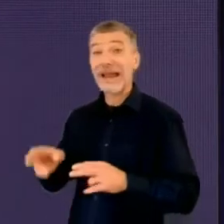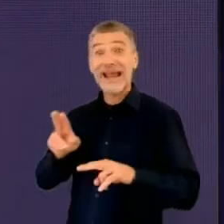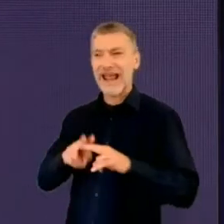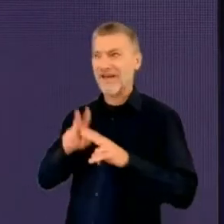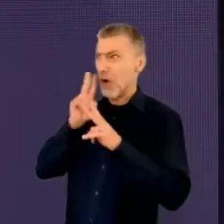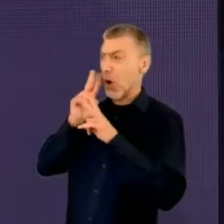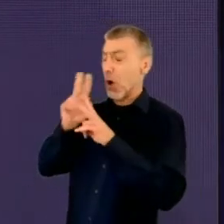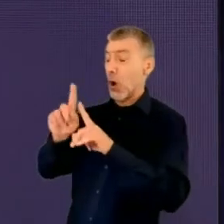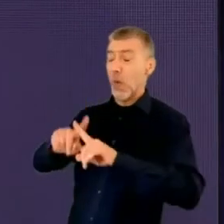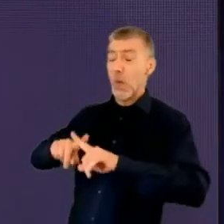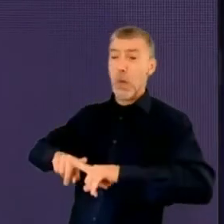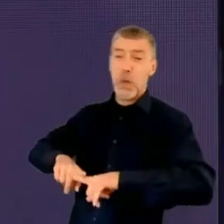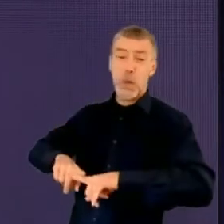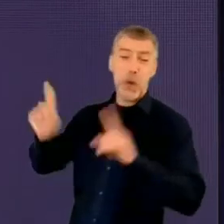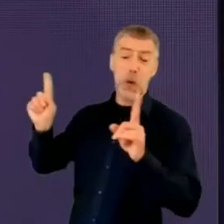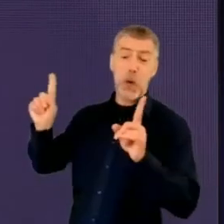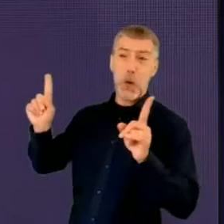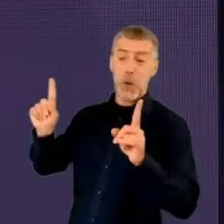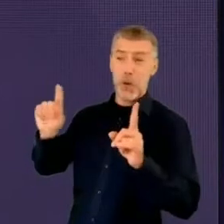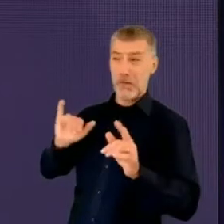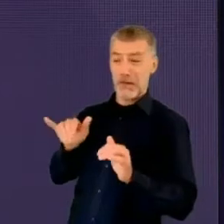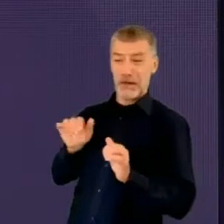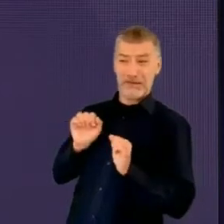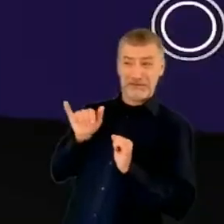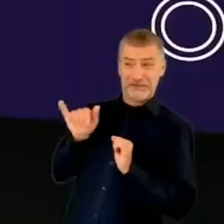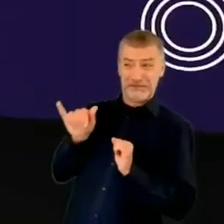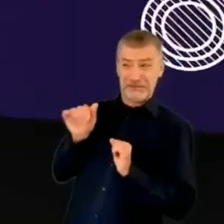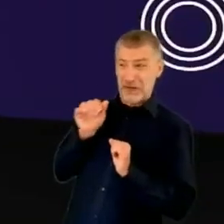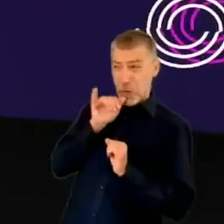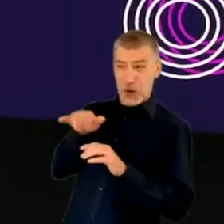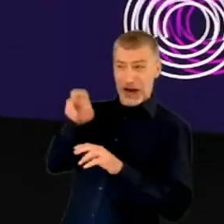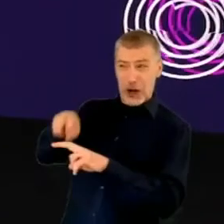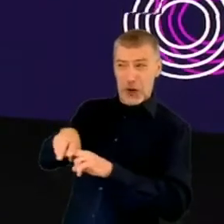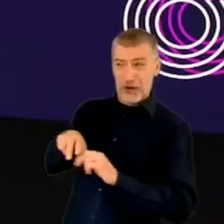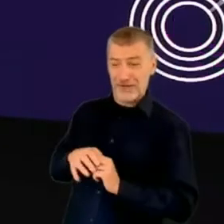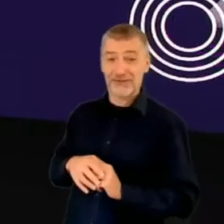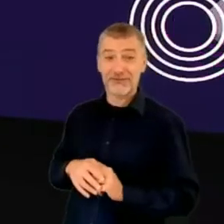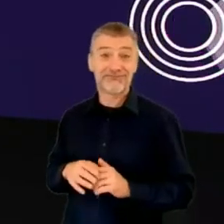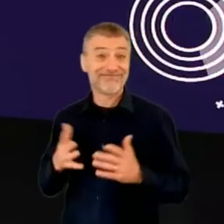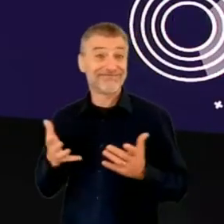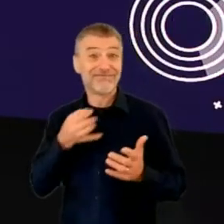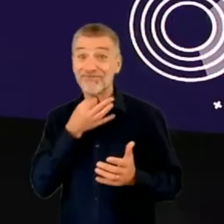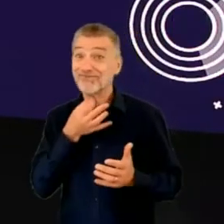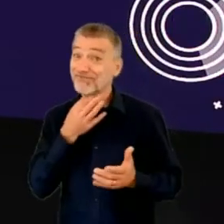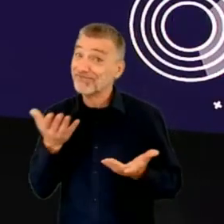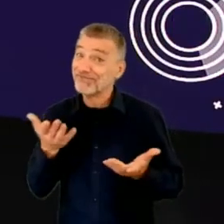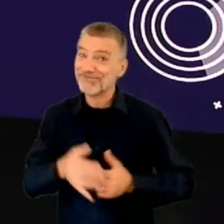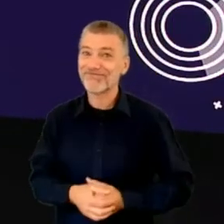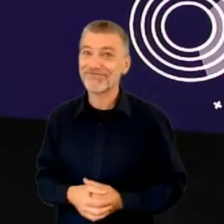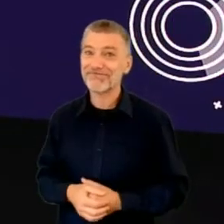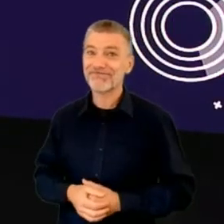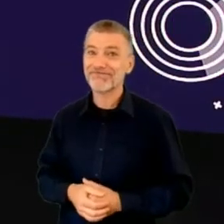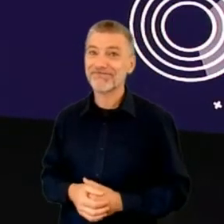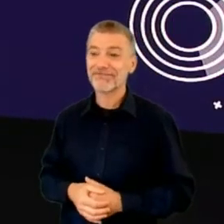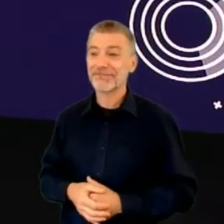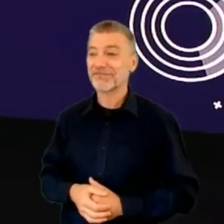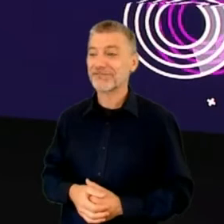convince people to get on the plane, won't you? That's always a risk, yes, absolutely.